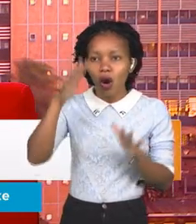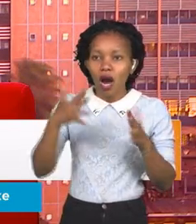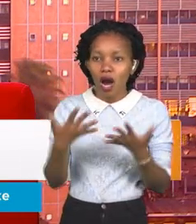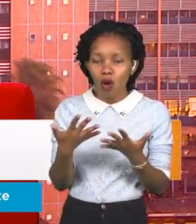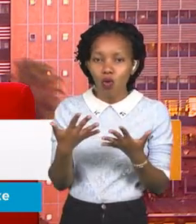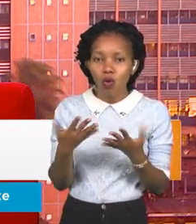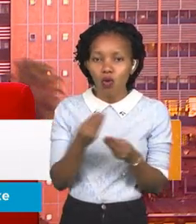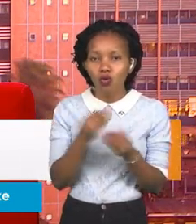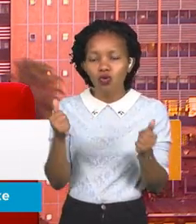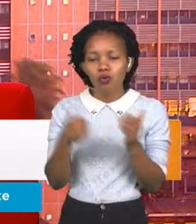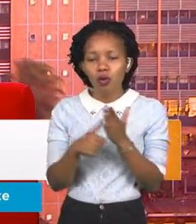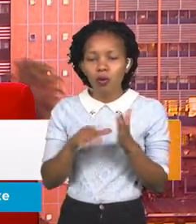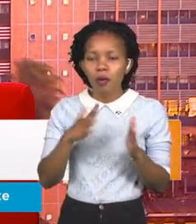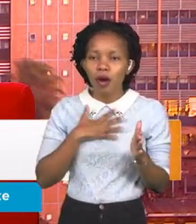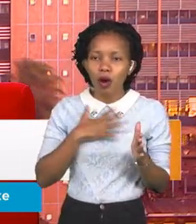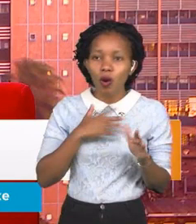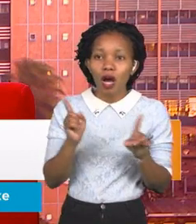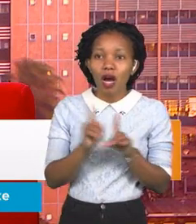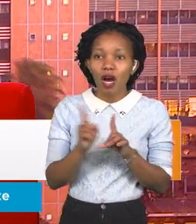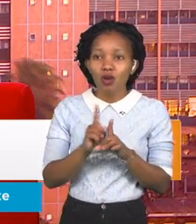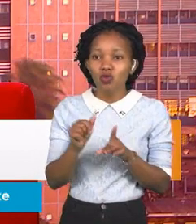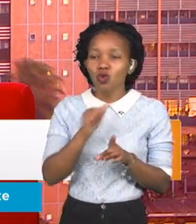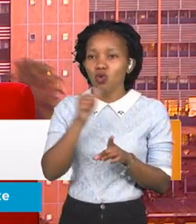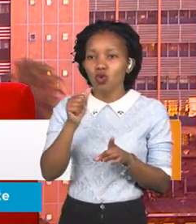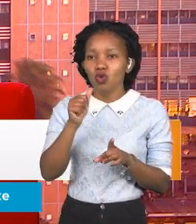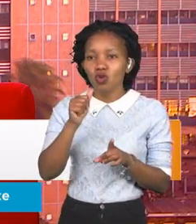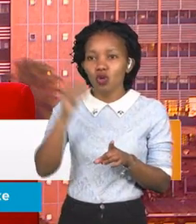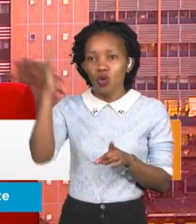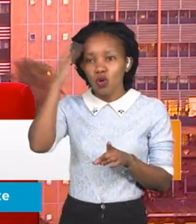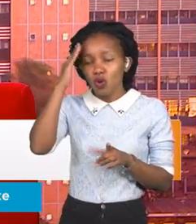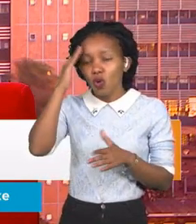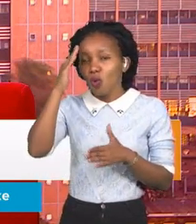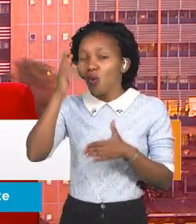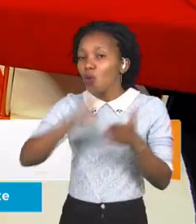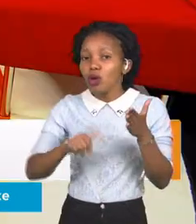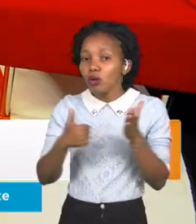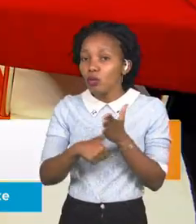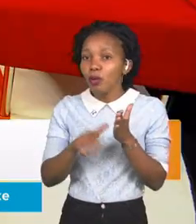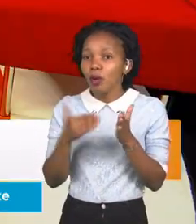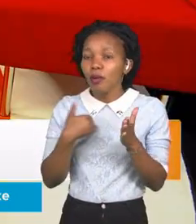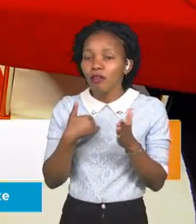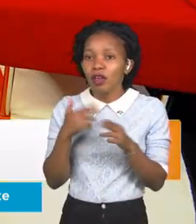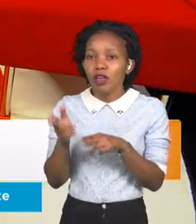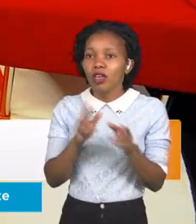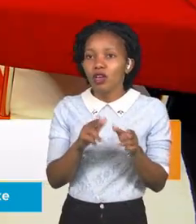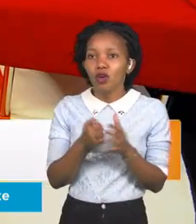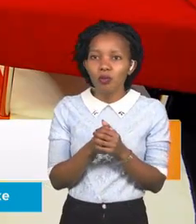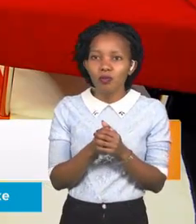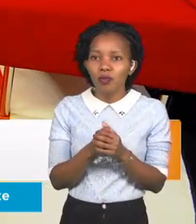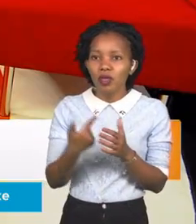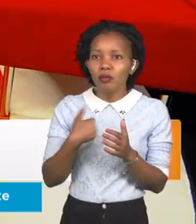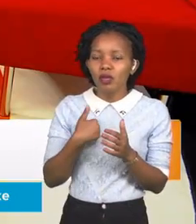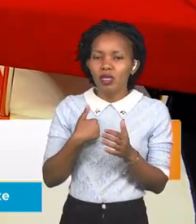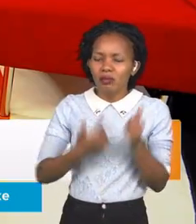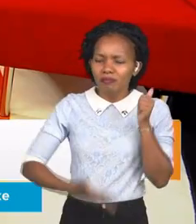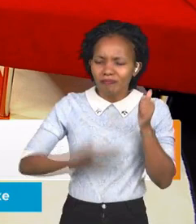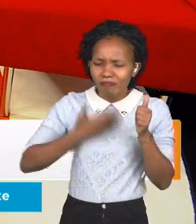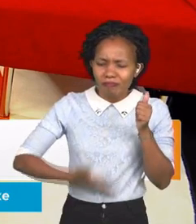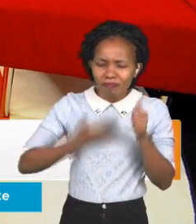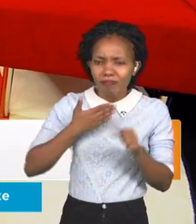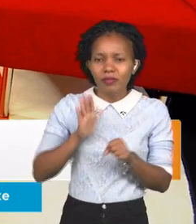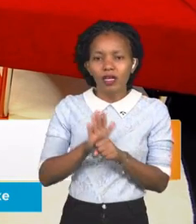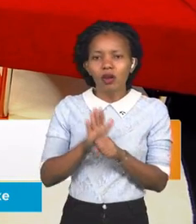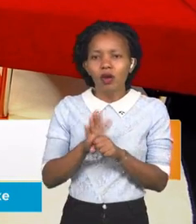deal with what we are going through. And we don't even know what we are going through. Because on normal occasions, he would have told you, I was mad, I was